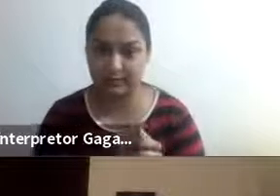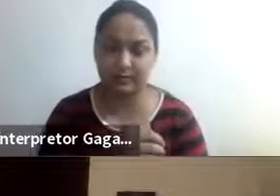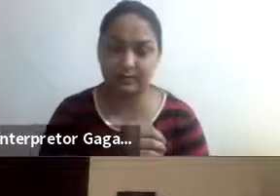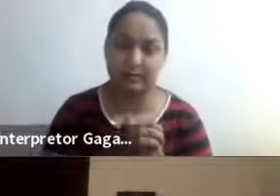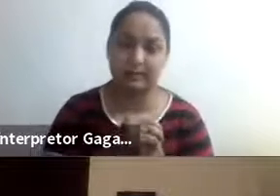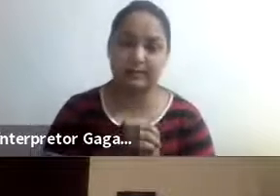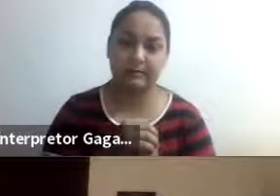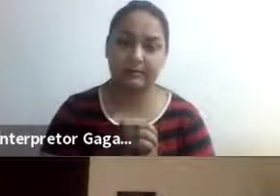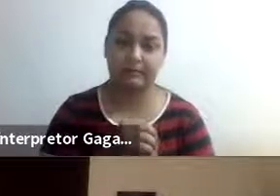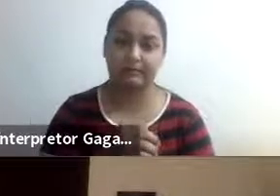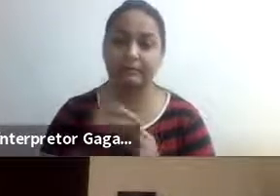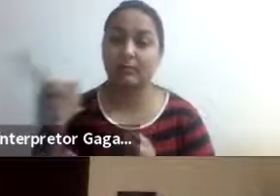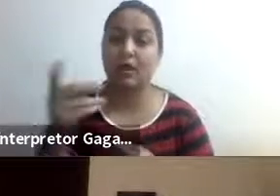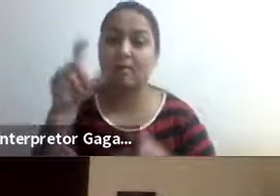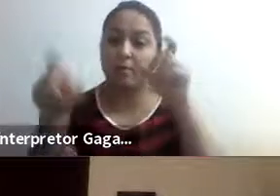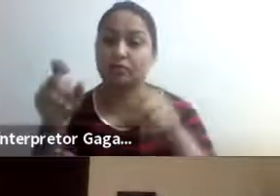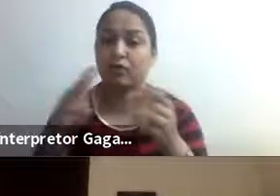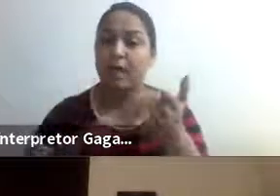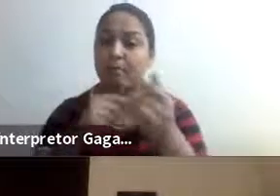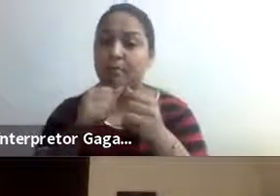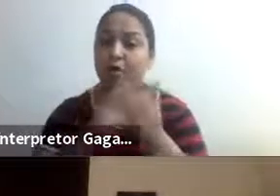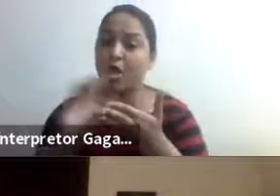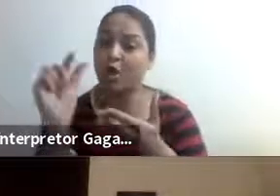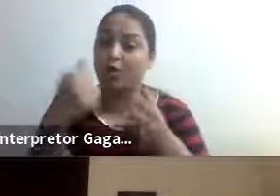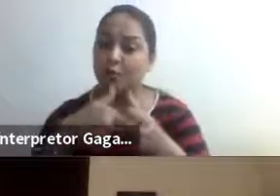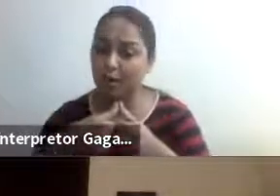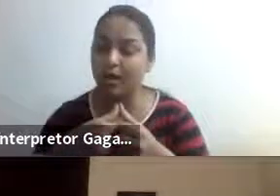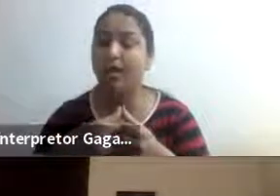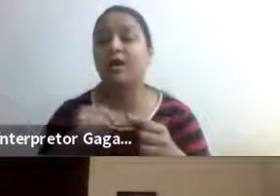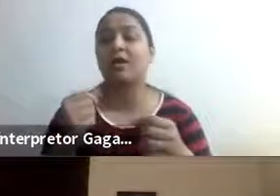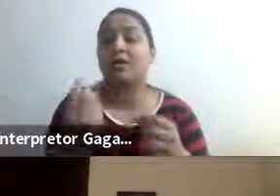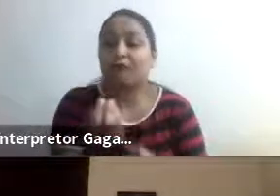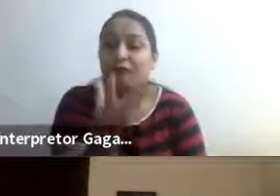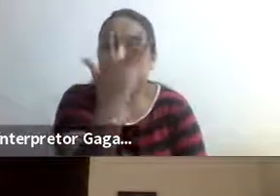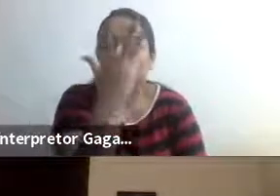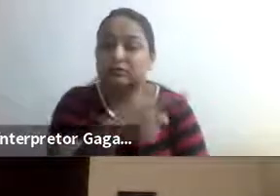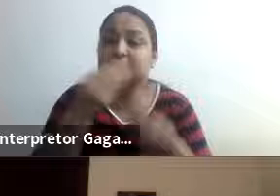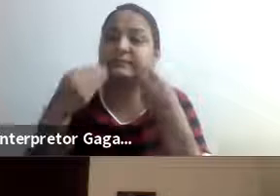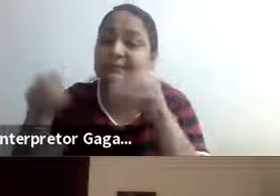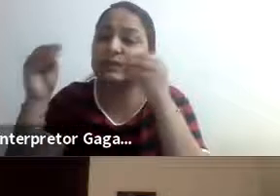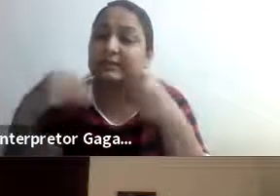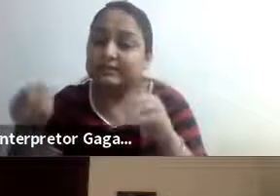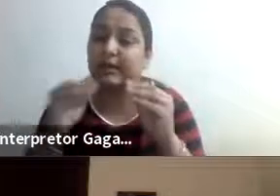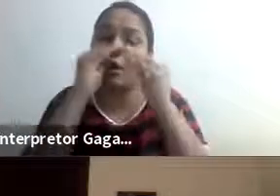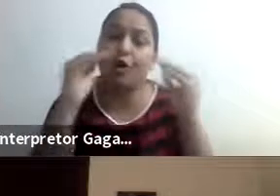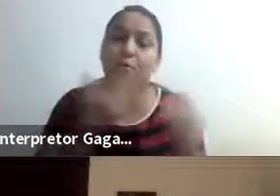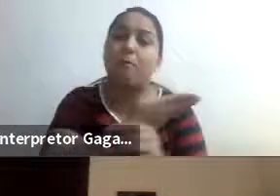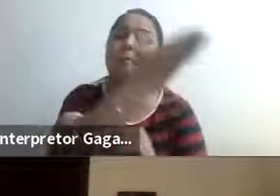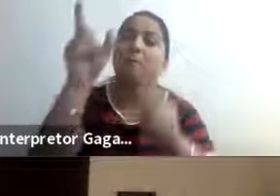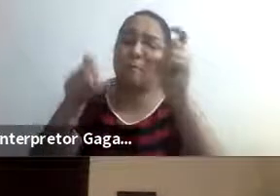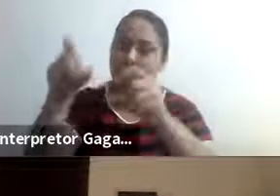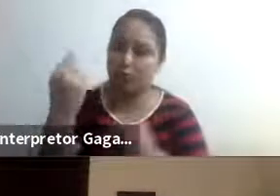is. Um, they would collect mahua flowers and sell them, although mahua is used at home.